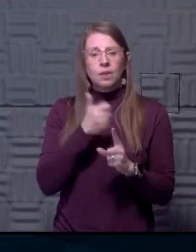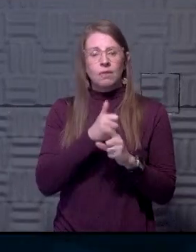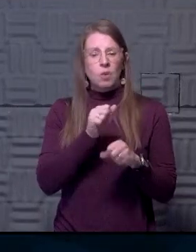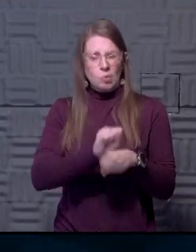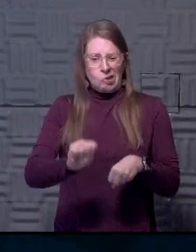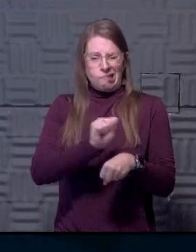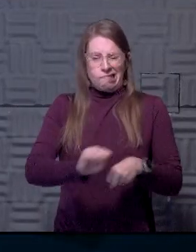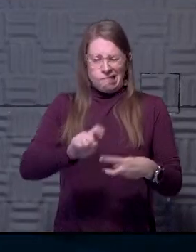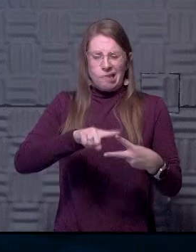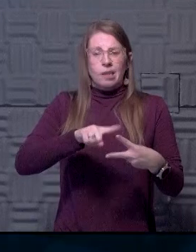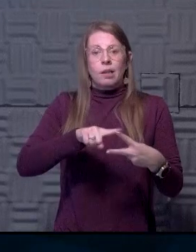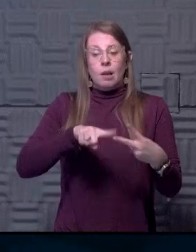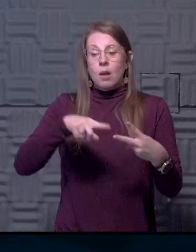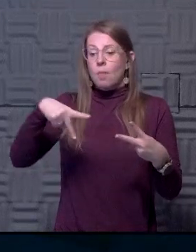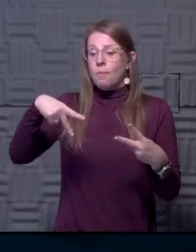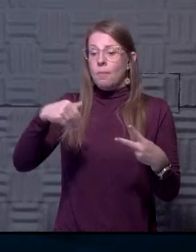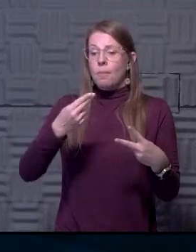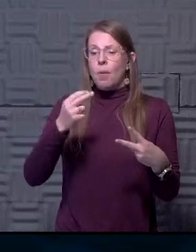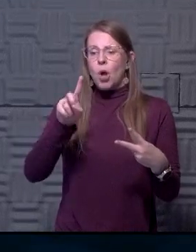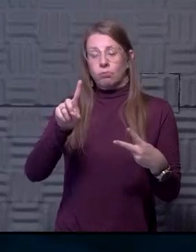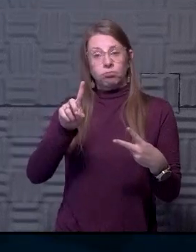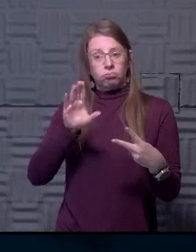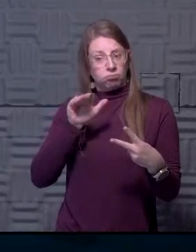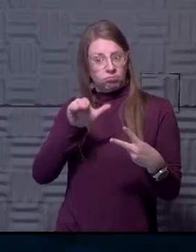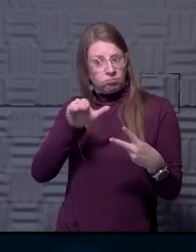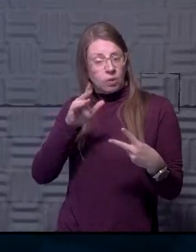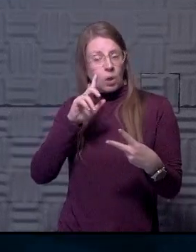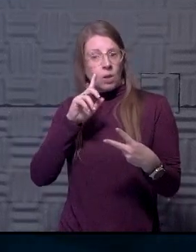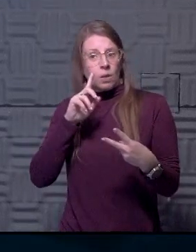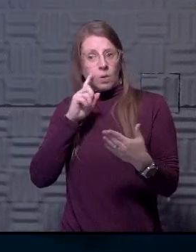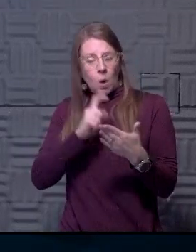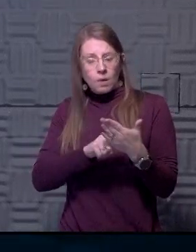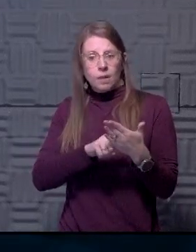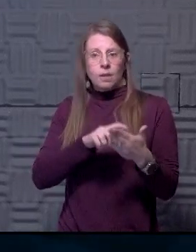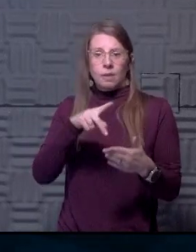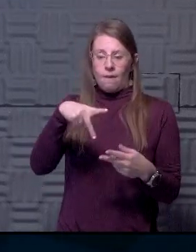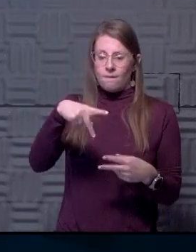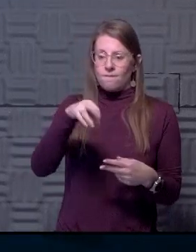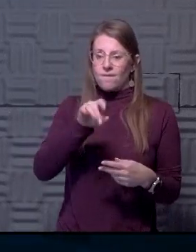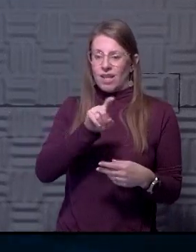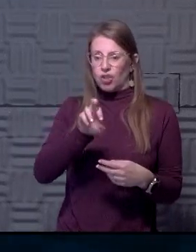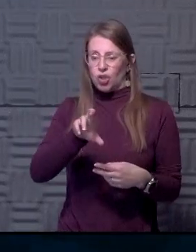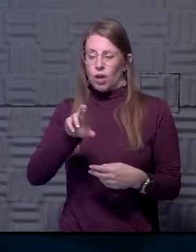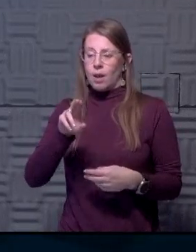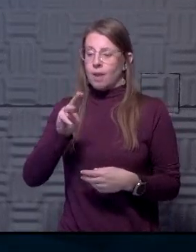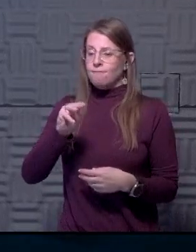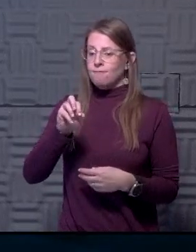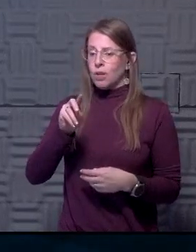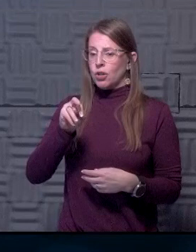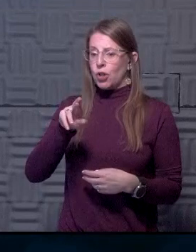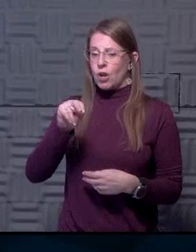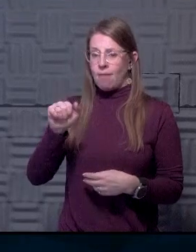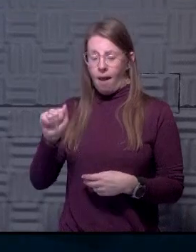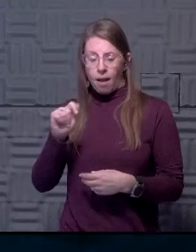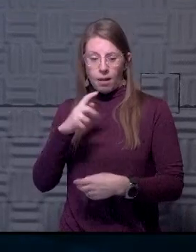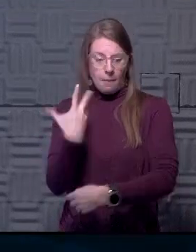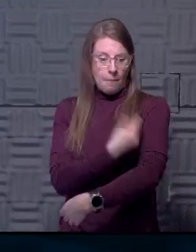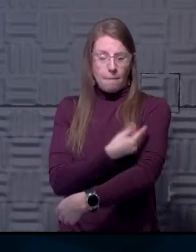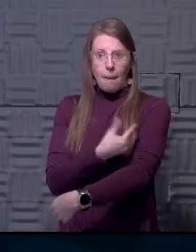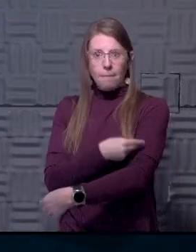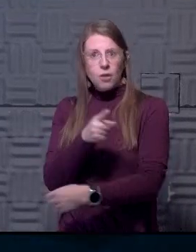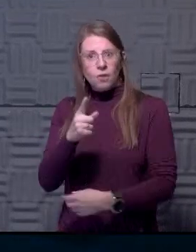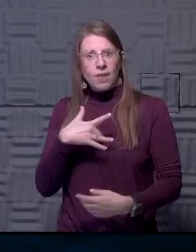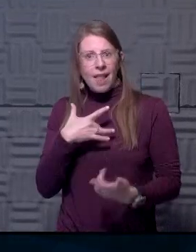How did it make you feel to start seeing the vaccinations from Moderna and Pfizer going into people, being given to